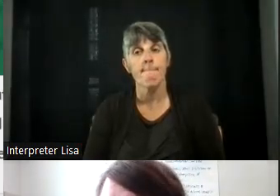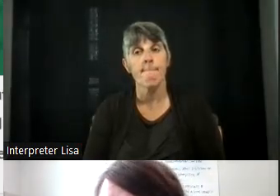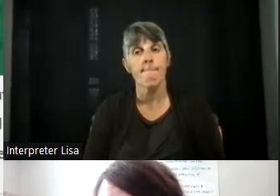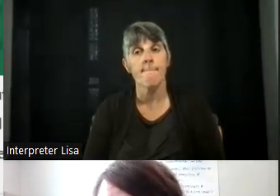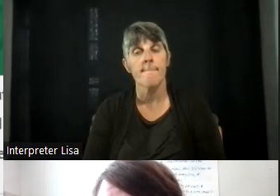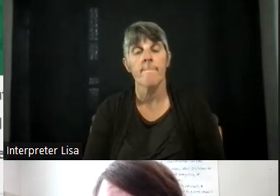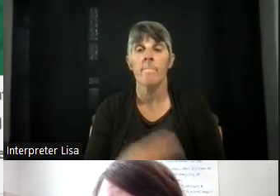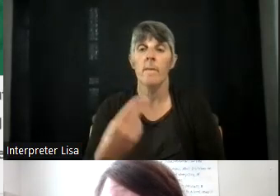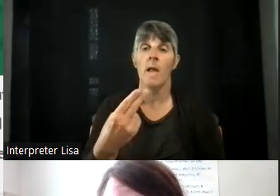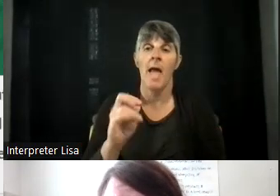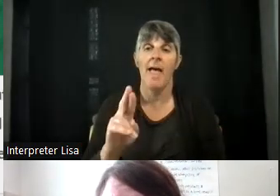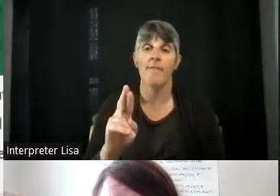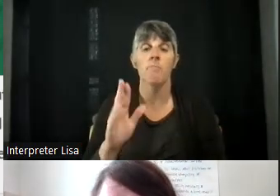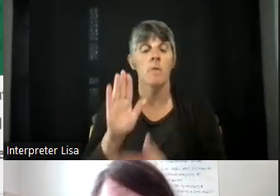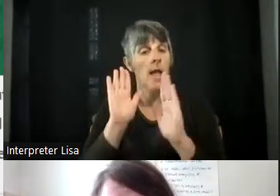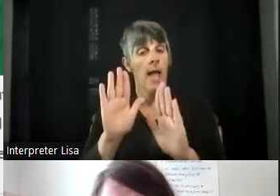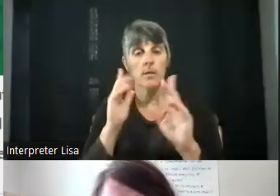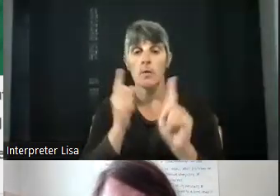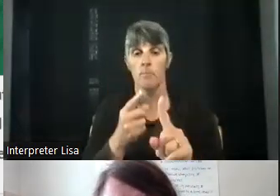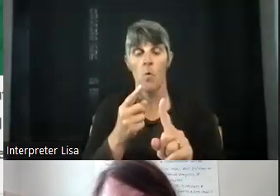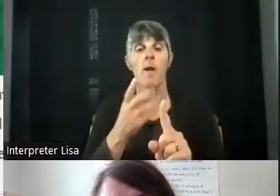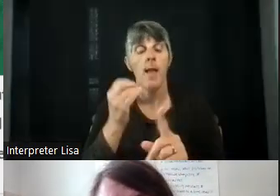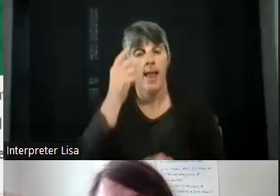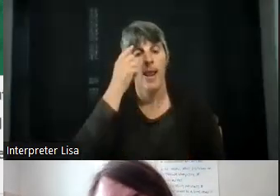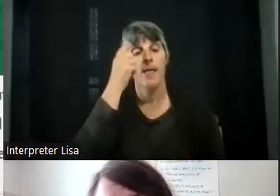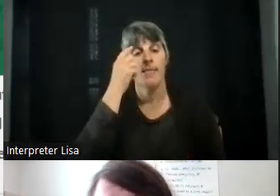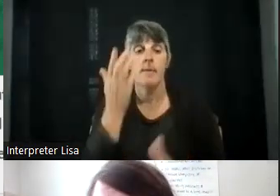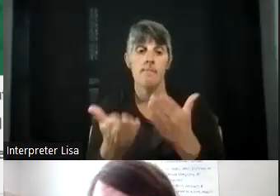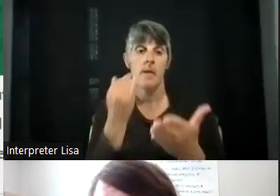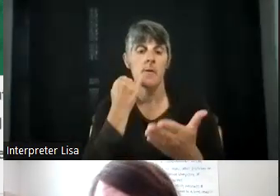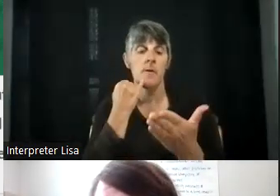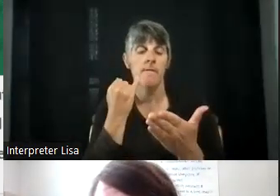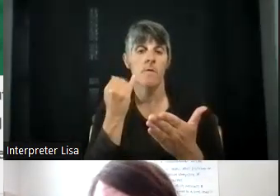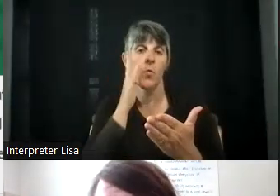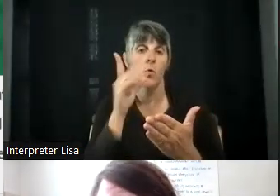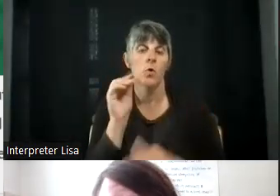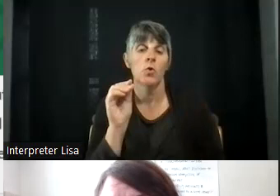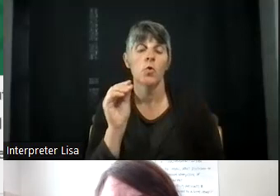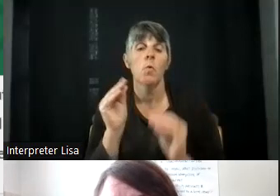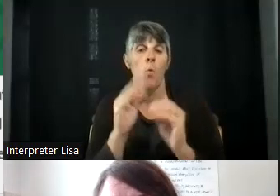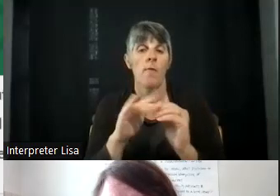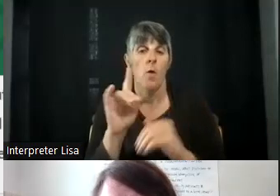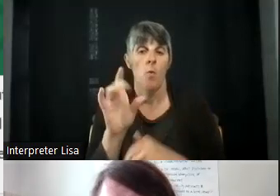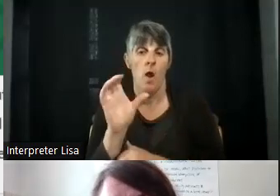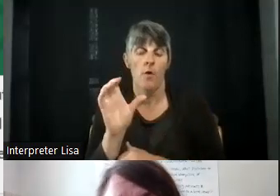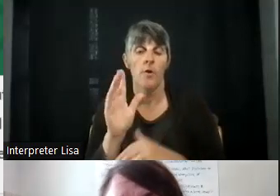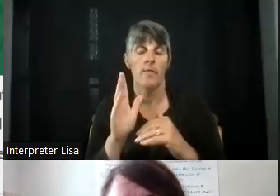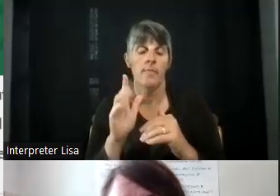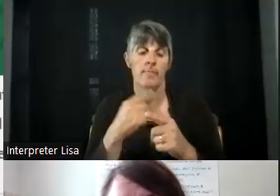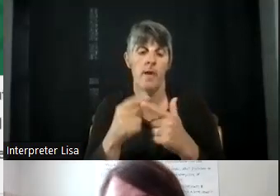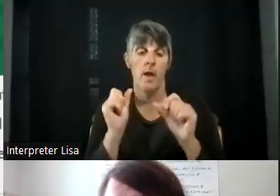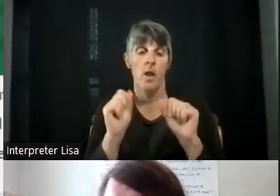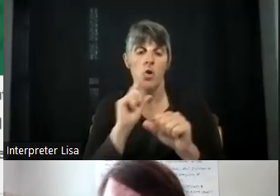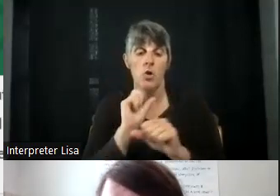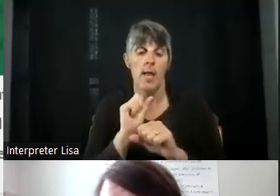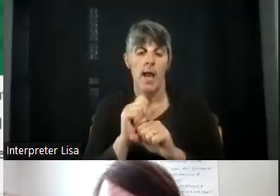I think that's an excellent point. And I think maybe if we were going to do more than 100, then we could